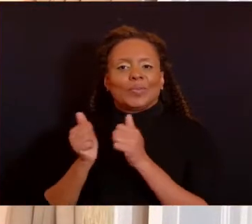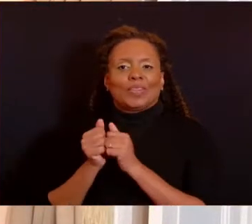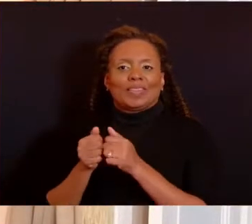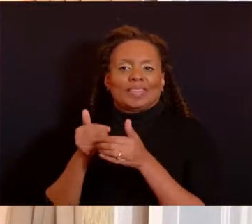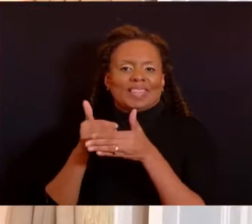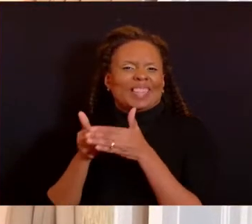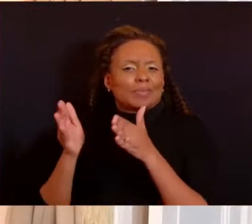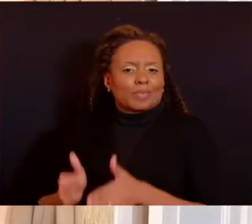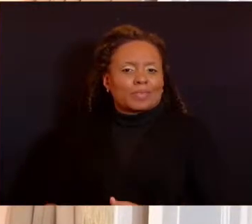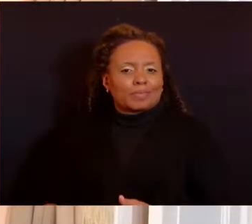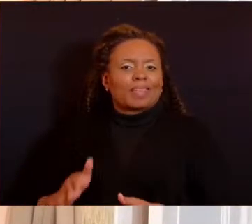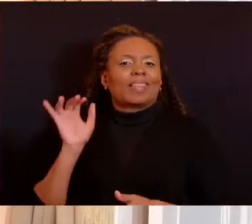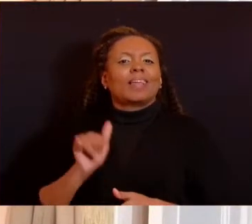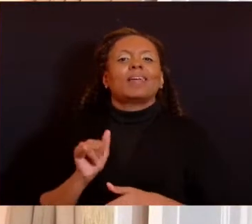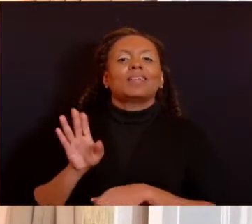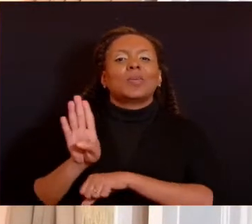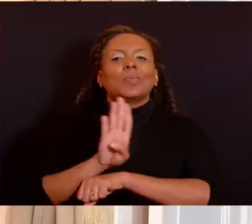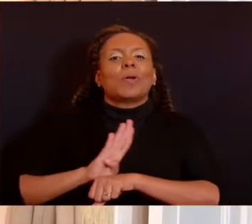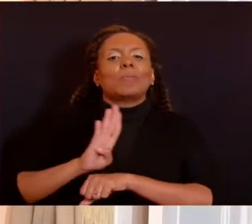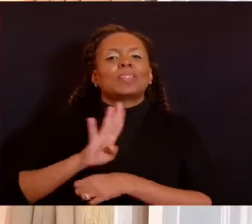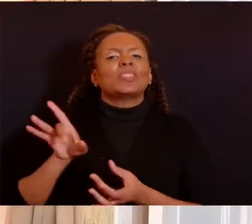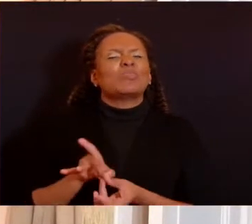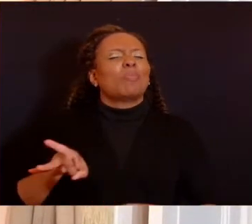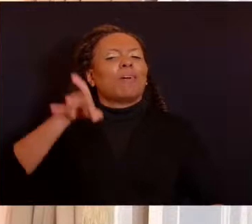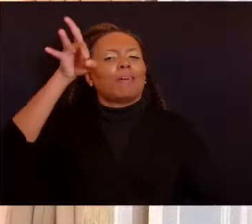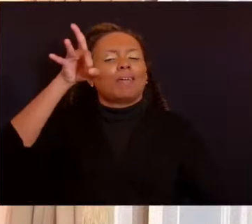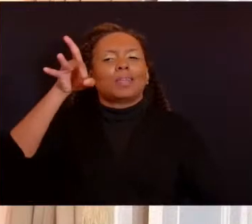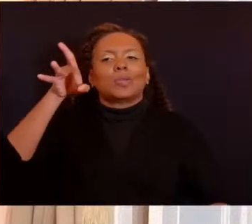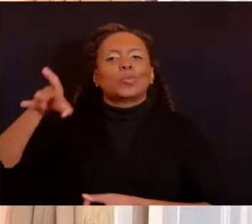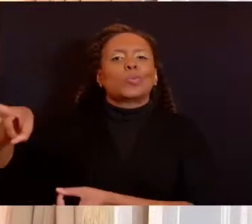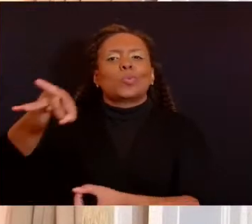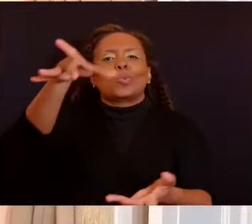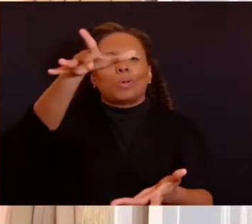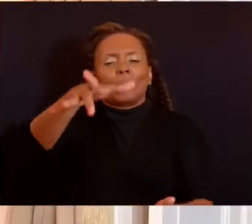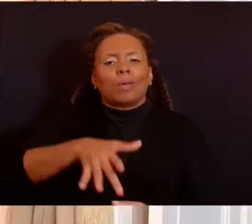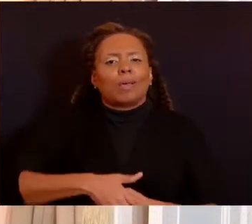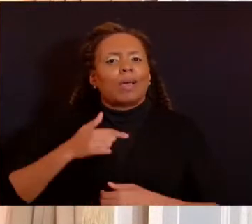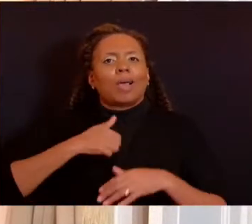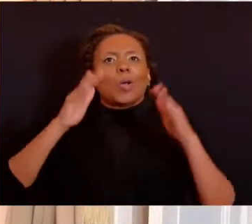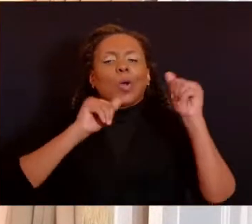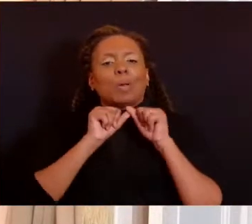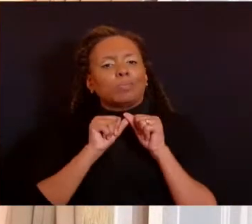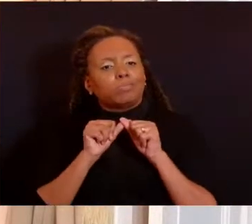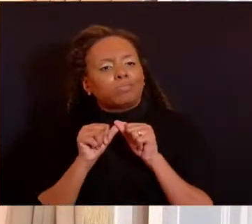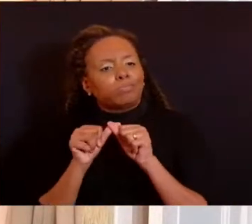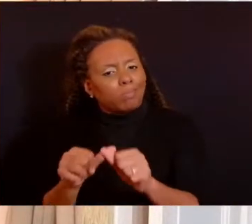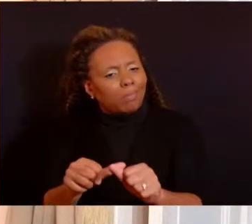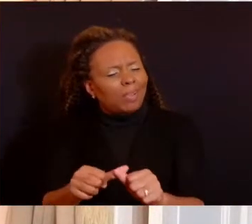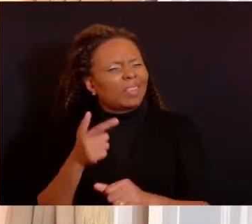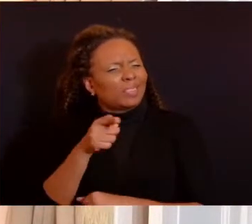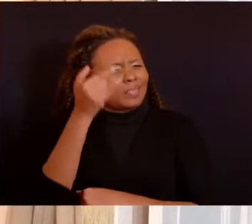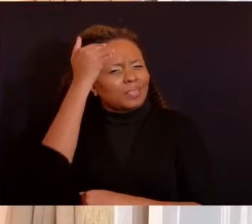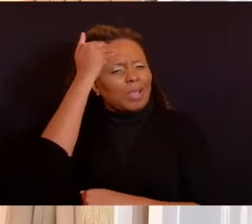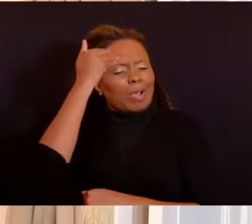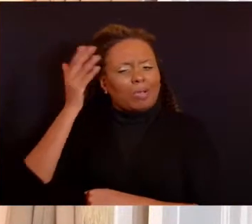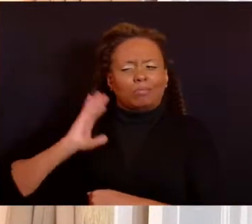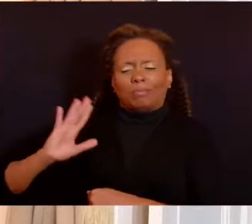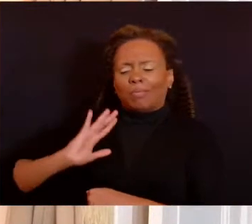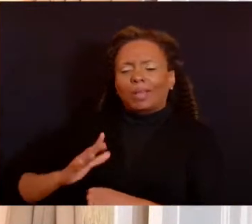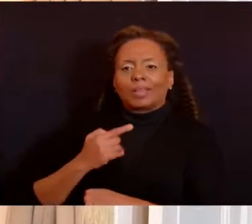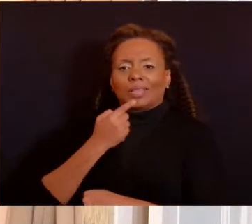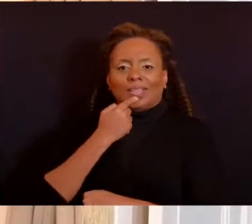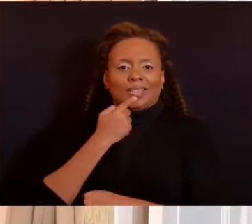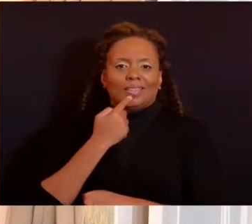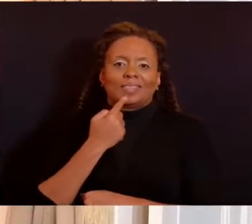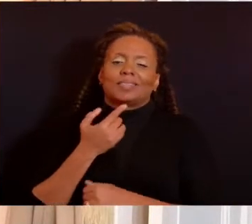that is really the Barbadian spirit. And I pray that it will forever last. We also know, as however we said earlier, that